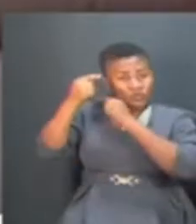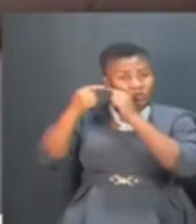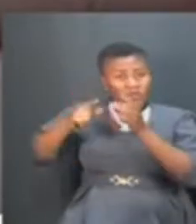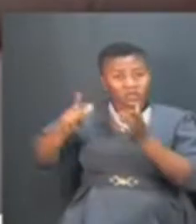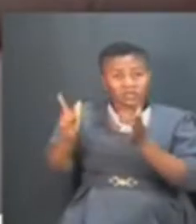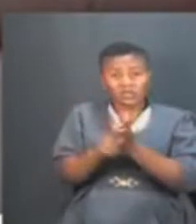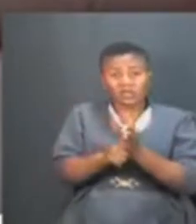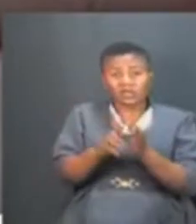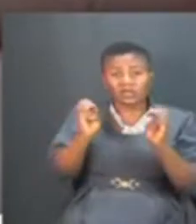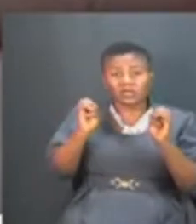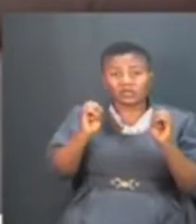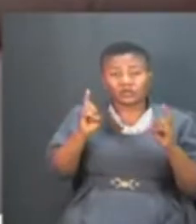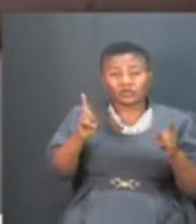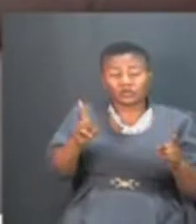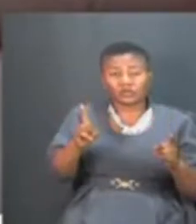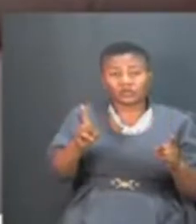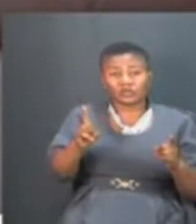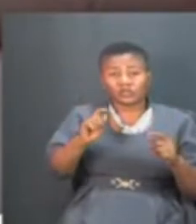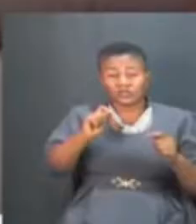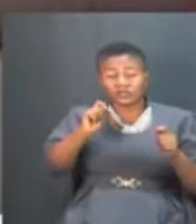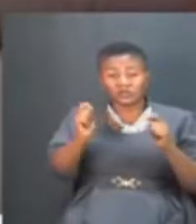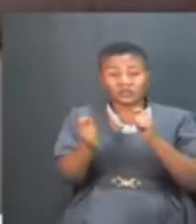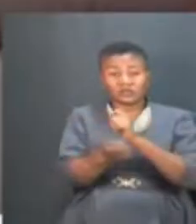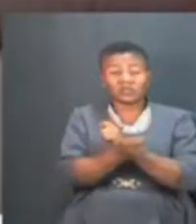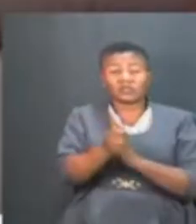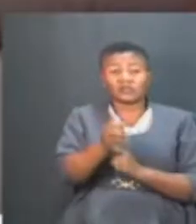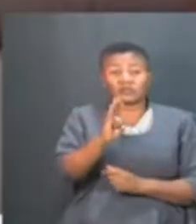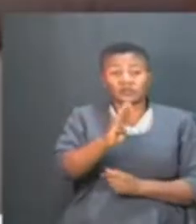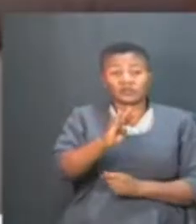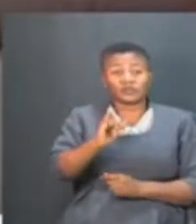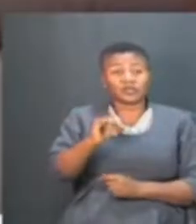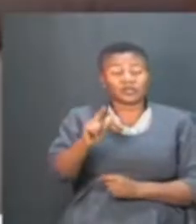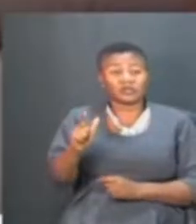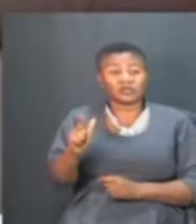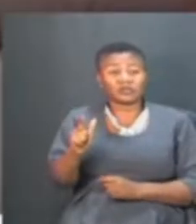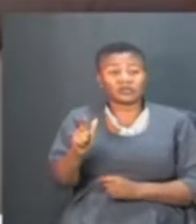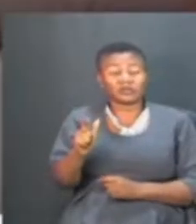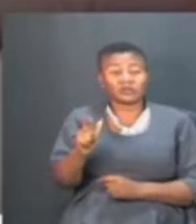education reform bill. Why are you leaving